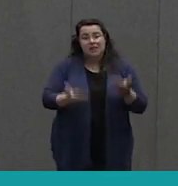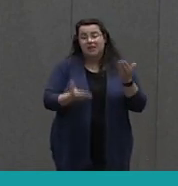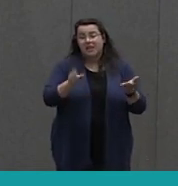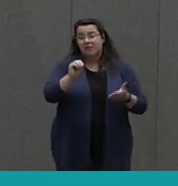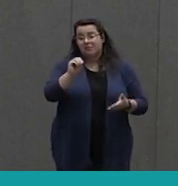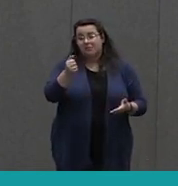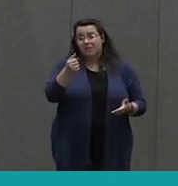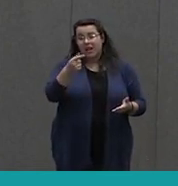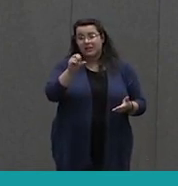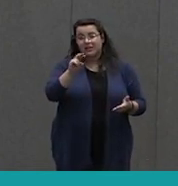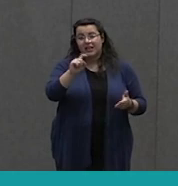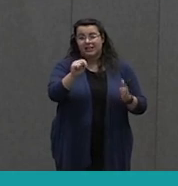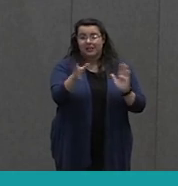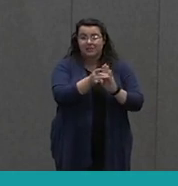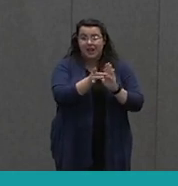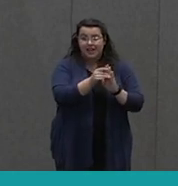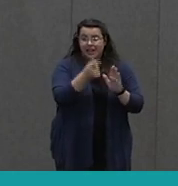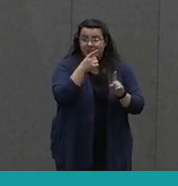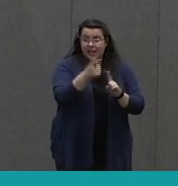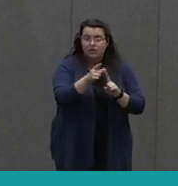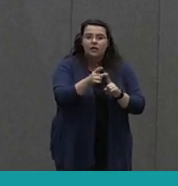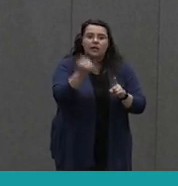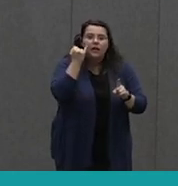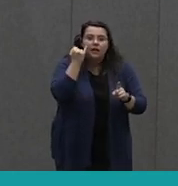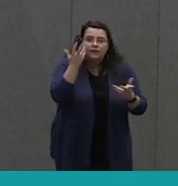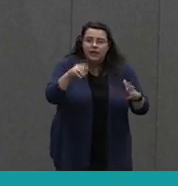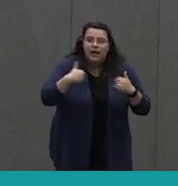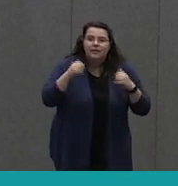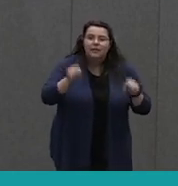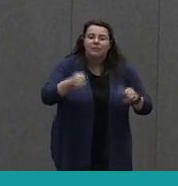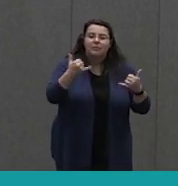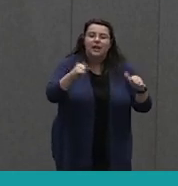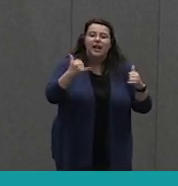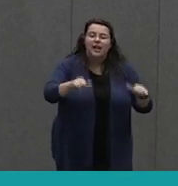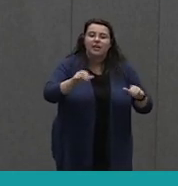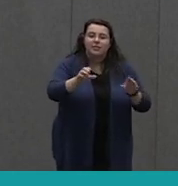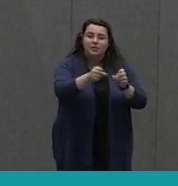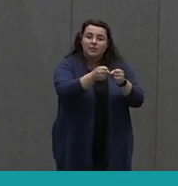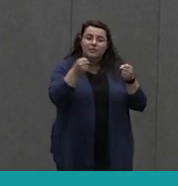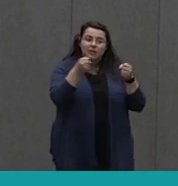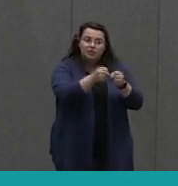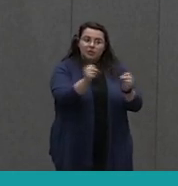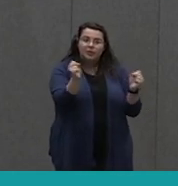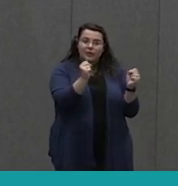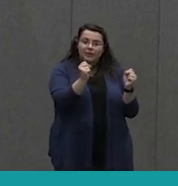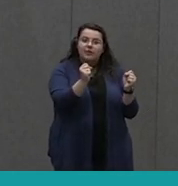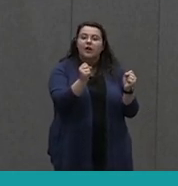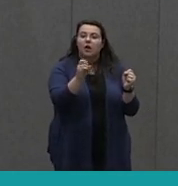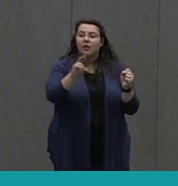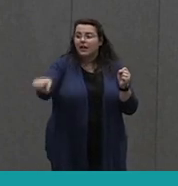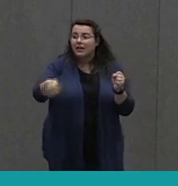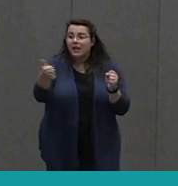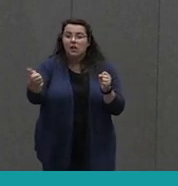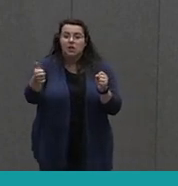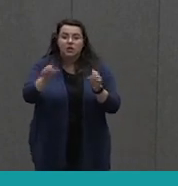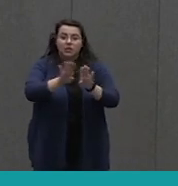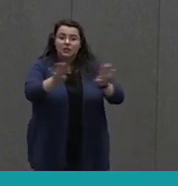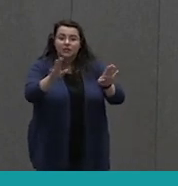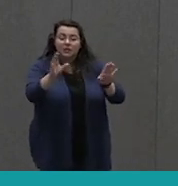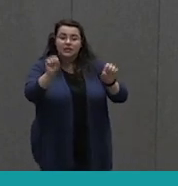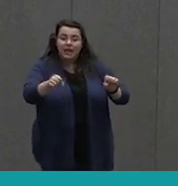letter playground all day long. And you could trade things out. You could change out for maybe, I don't know, a new